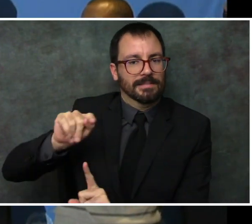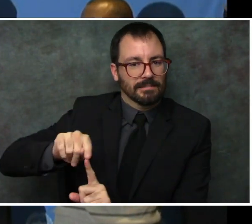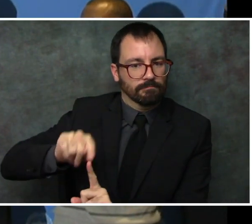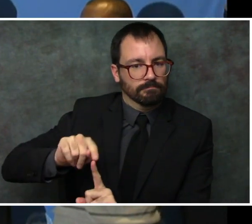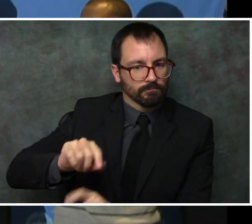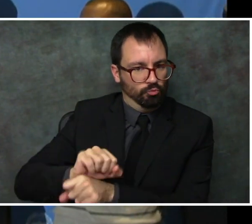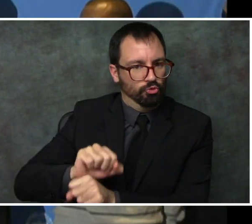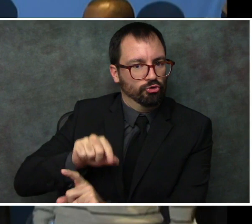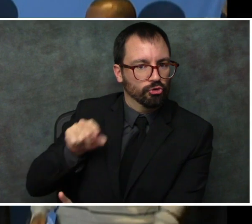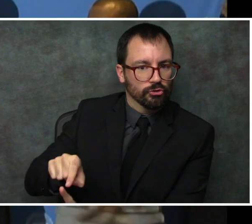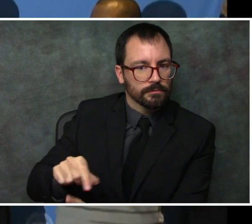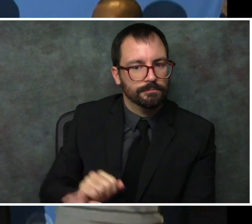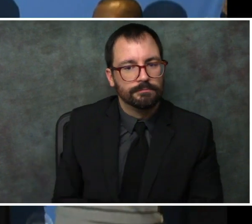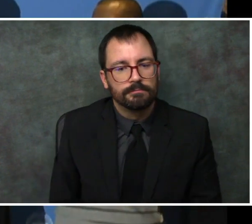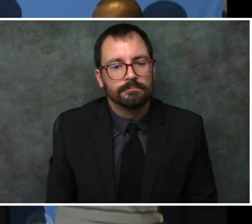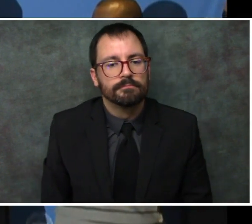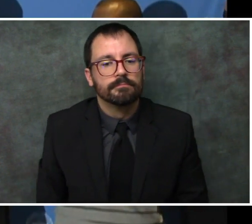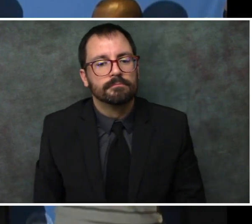from the City of Boston.